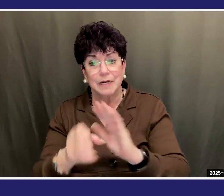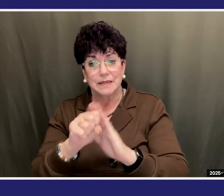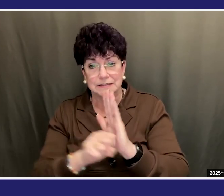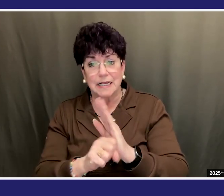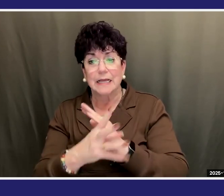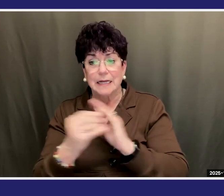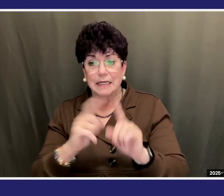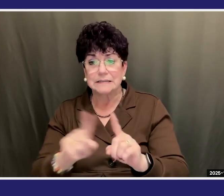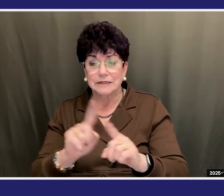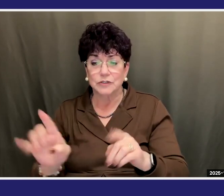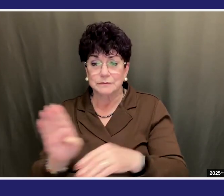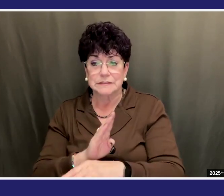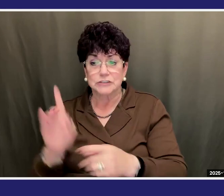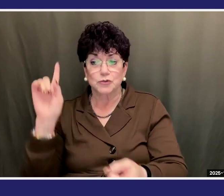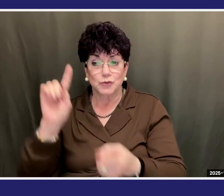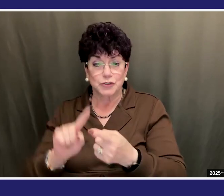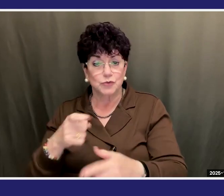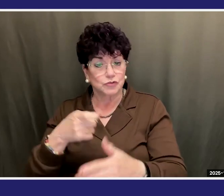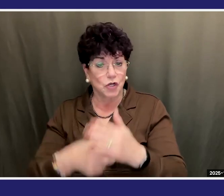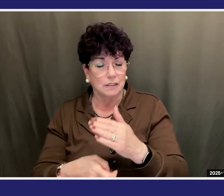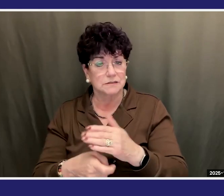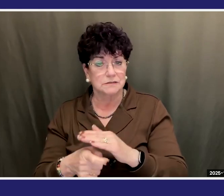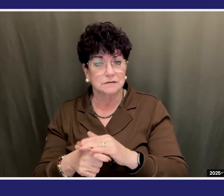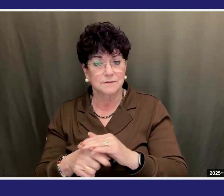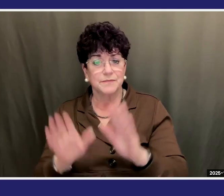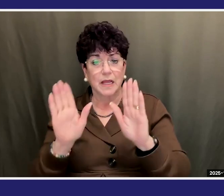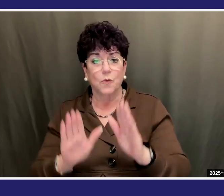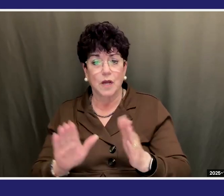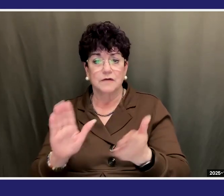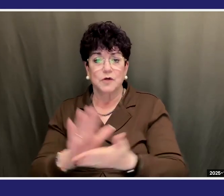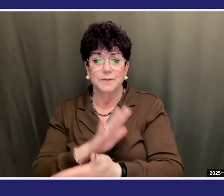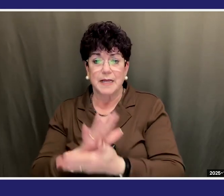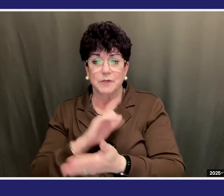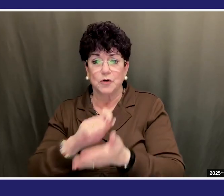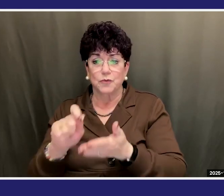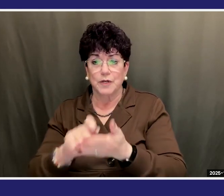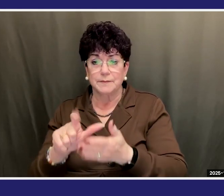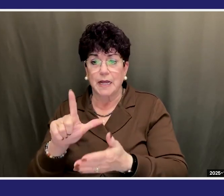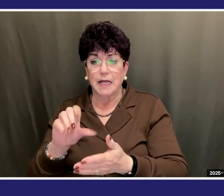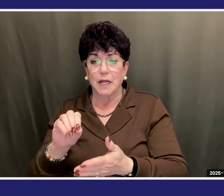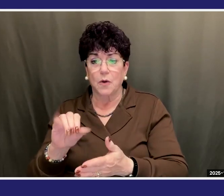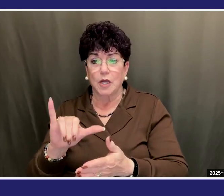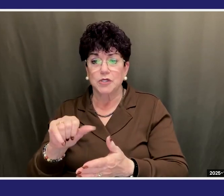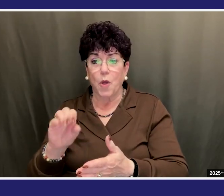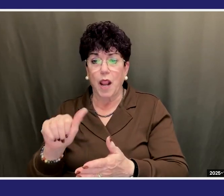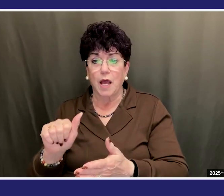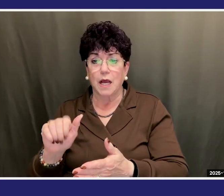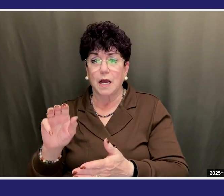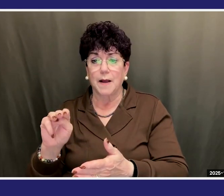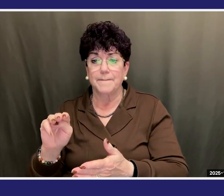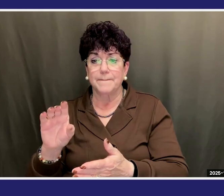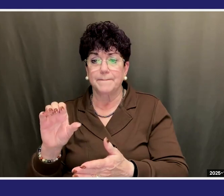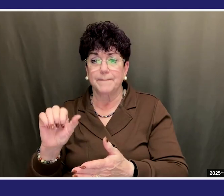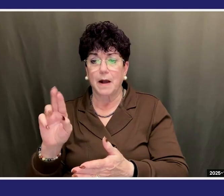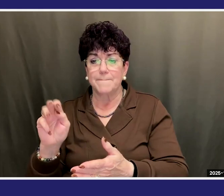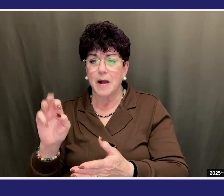institutions in reducing cost. There's a wonderful paper that was written by Loyola Marymount. I hope you get a chance to read it. That proves that we're a good